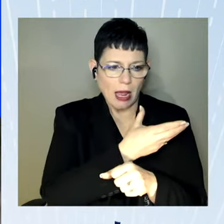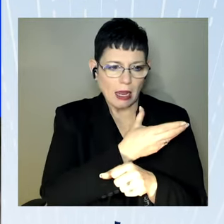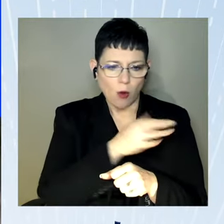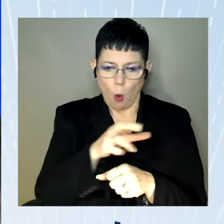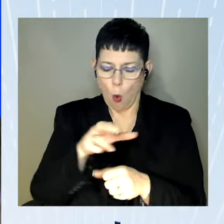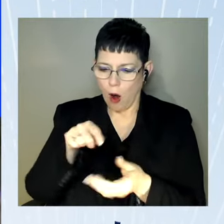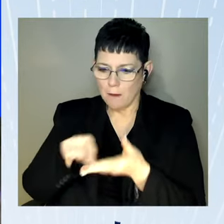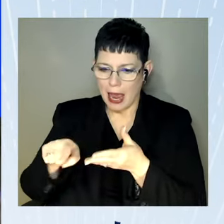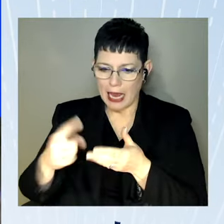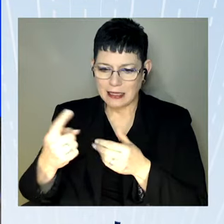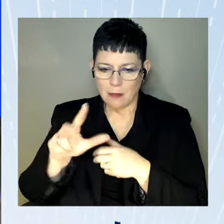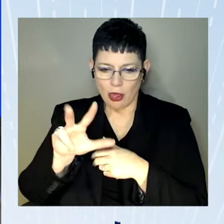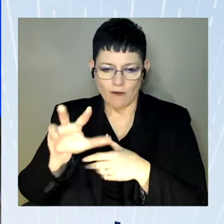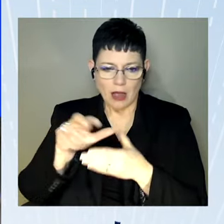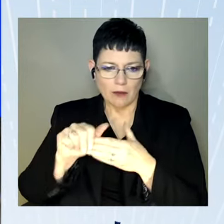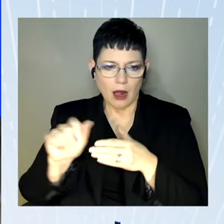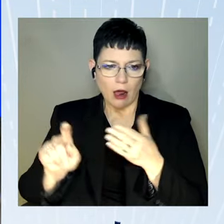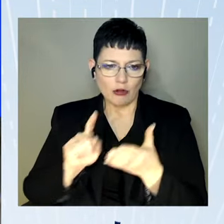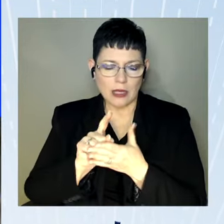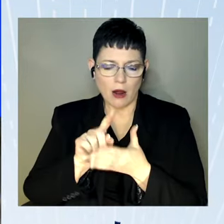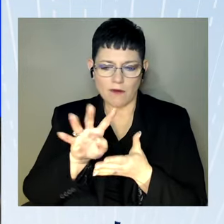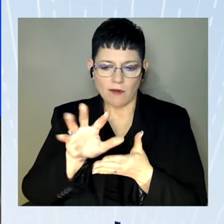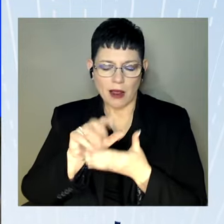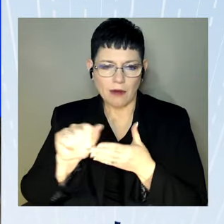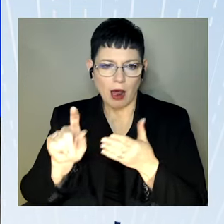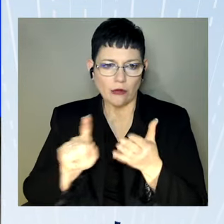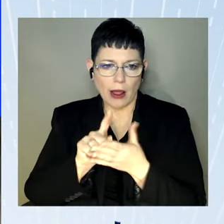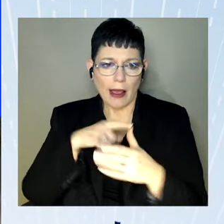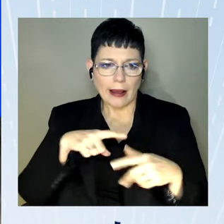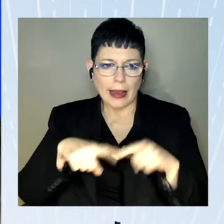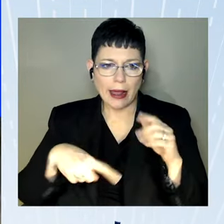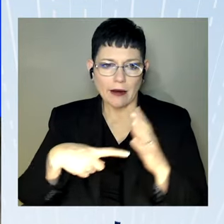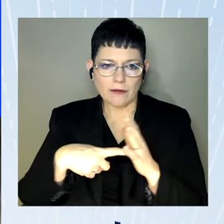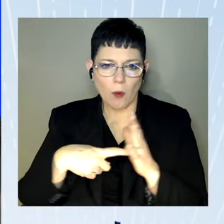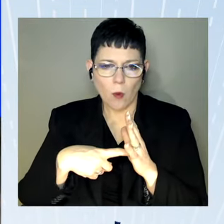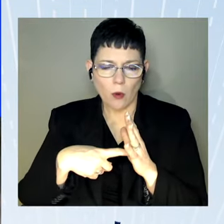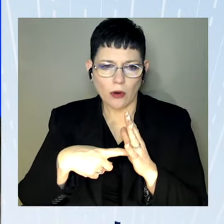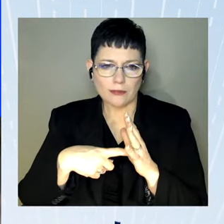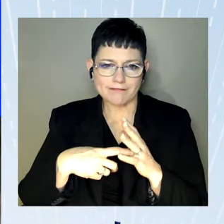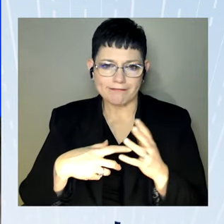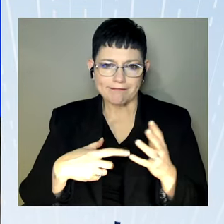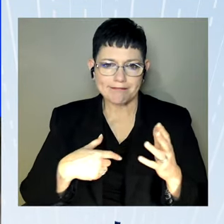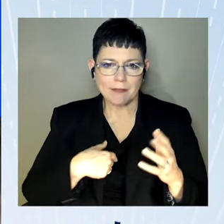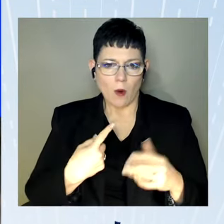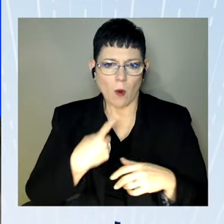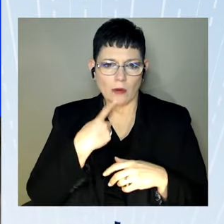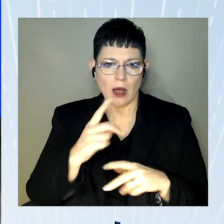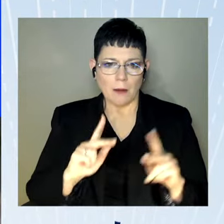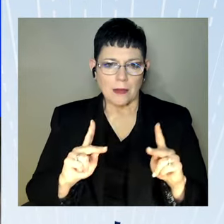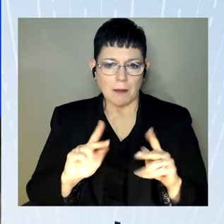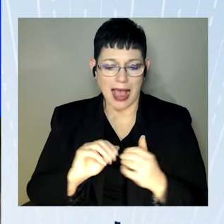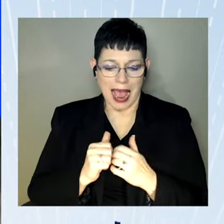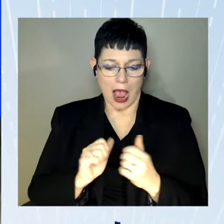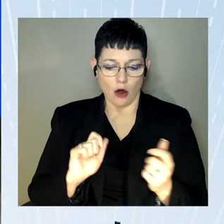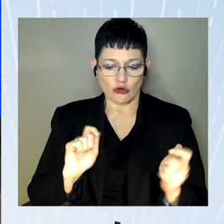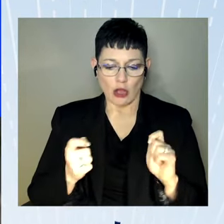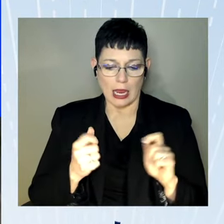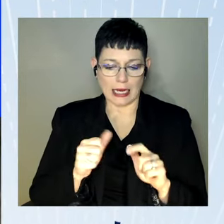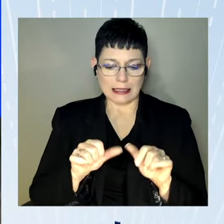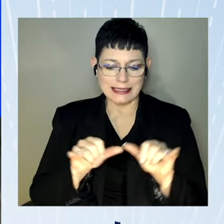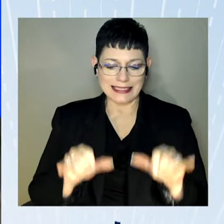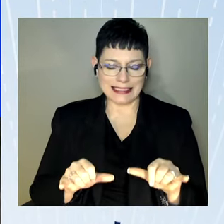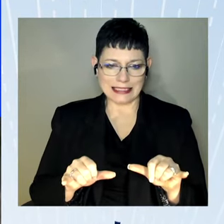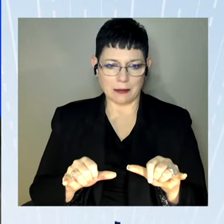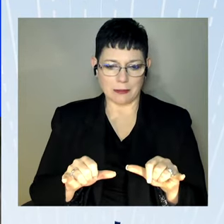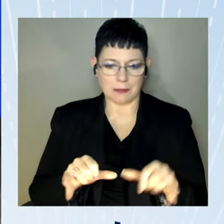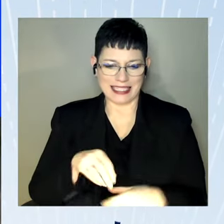gap generation caregiver. And so I always tell people the best way to change the system is from within the system.